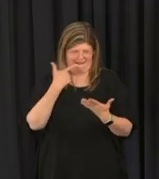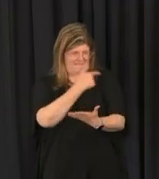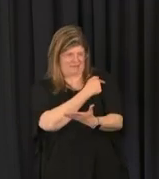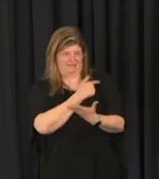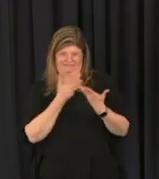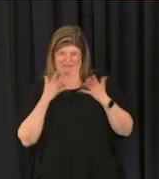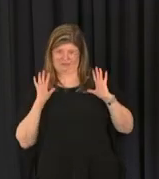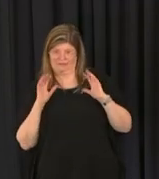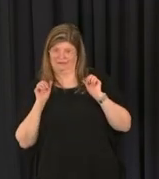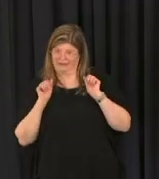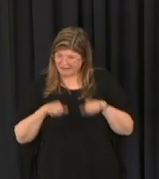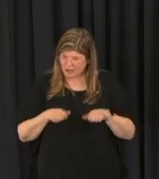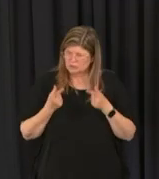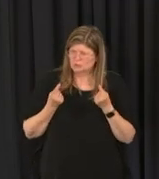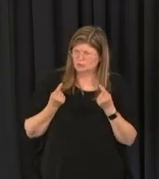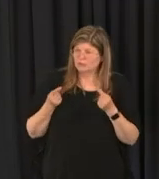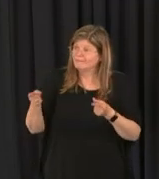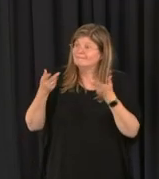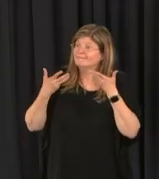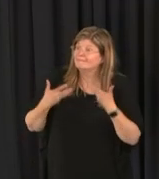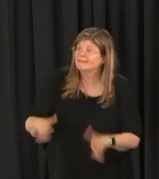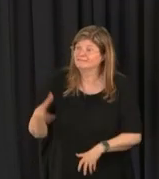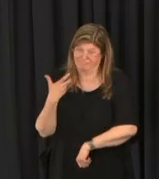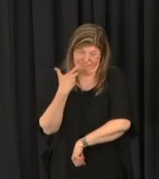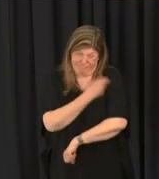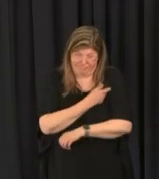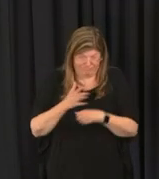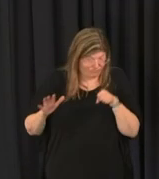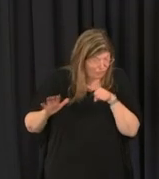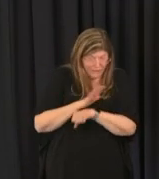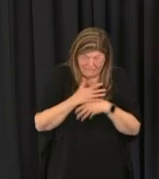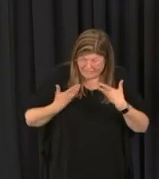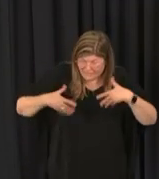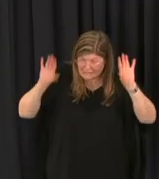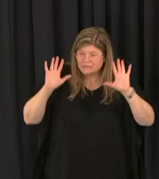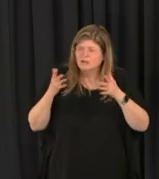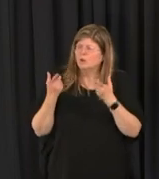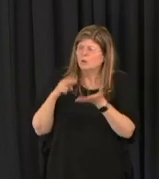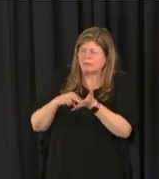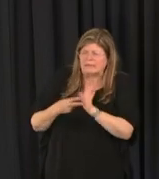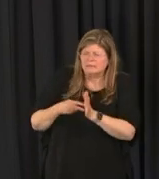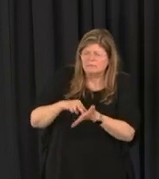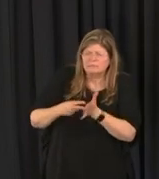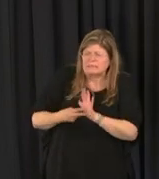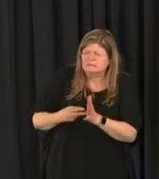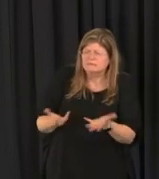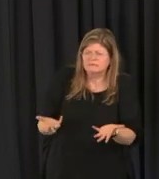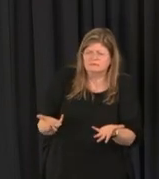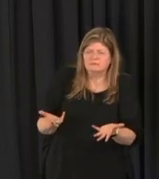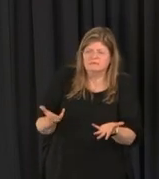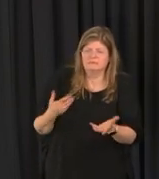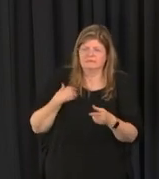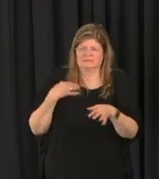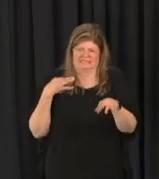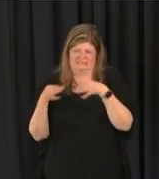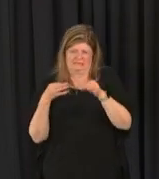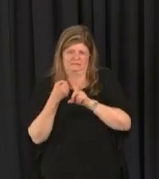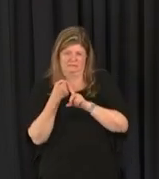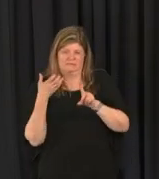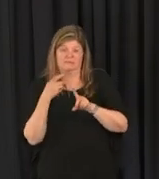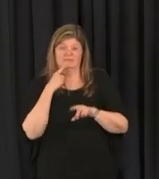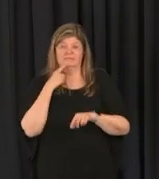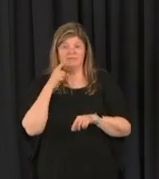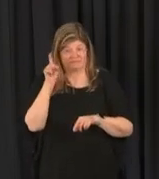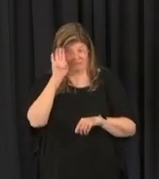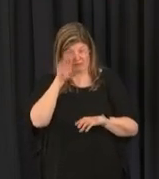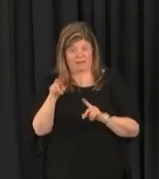do after they have been fully vaccinated. What it means to be fully vaccinated is we know that it takes about